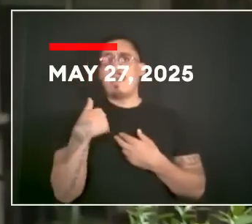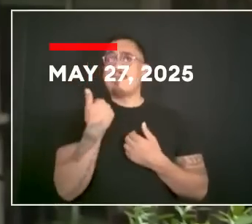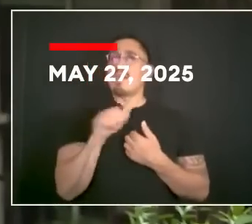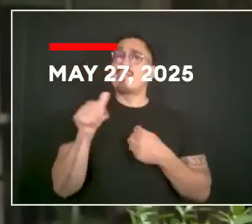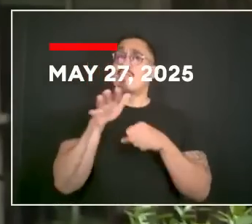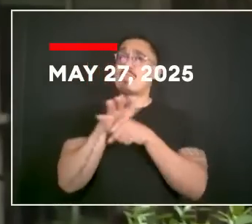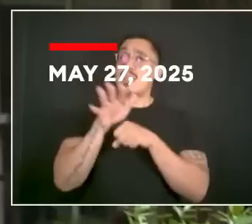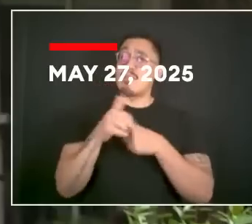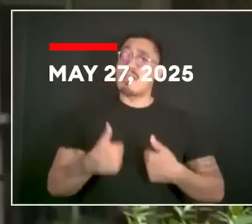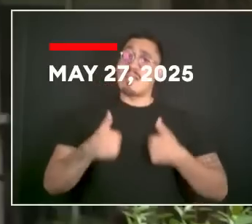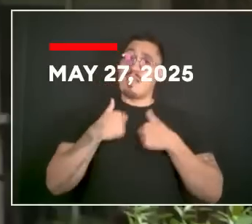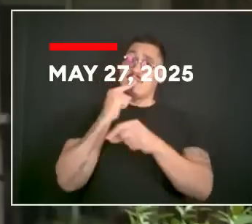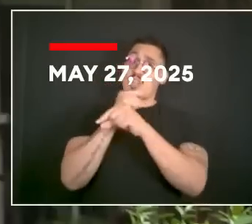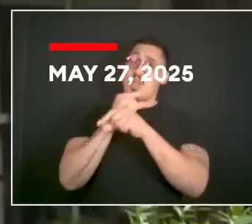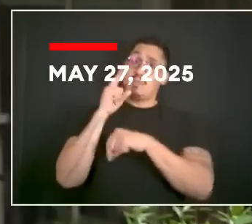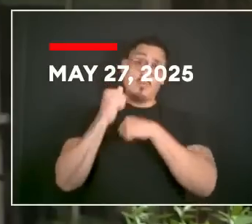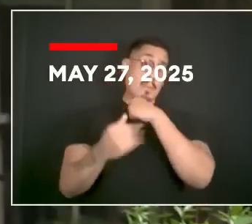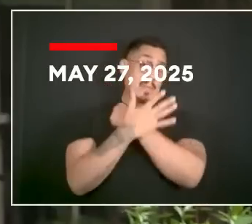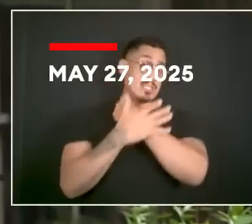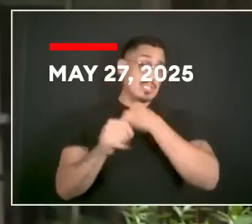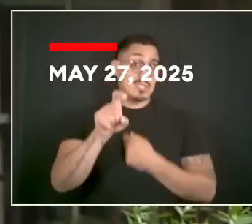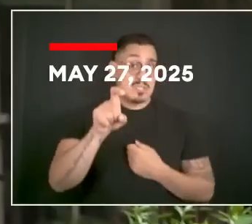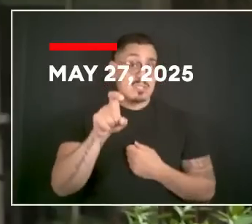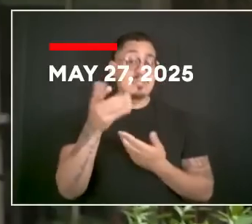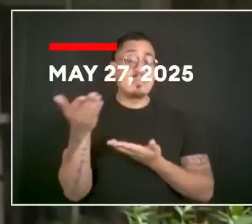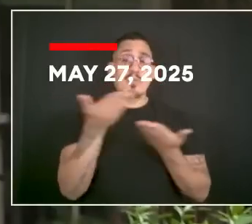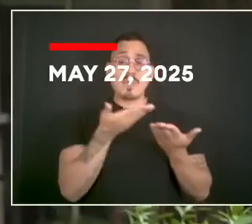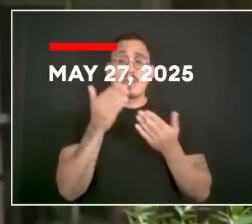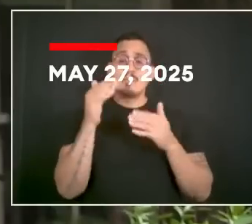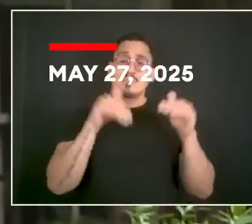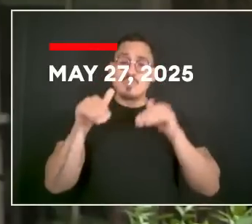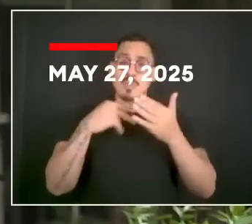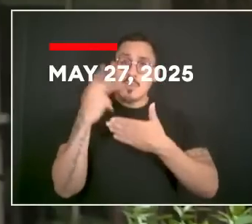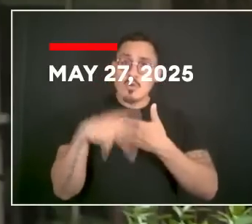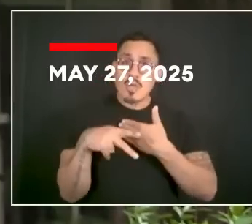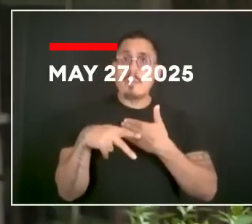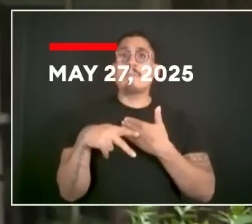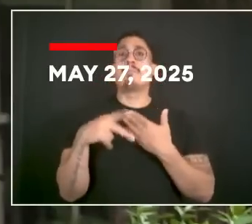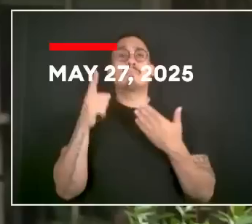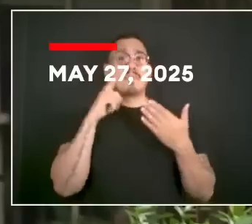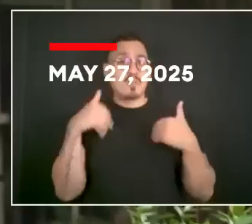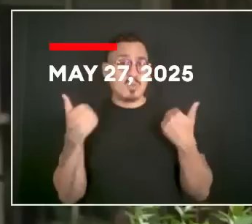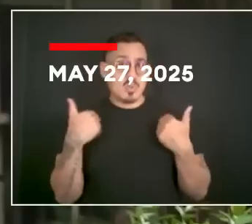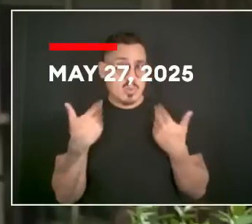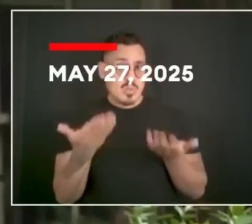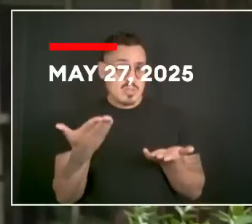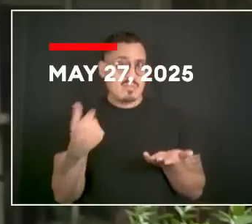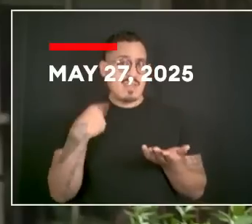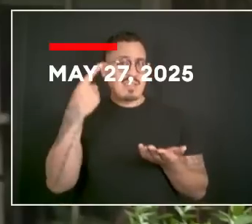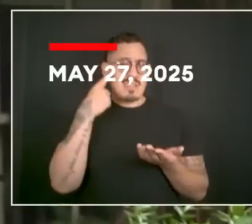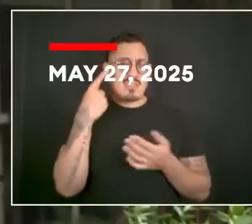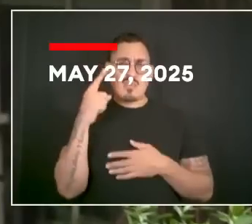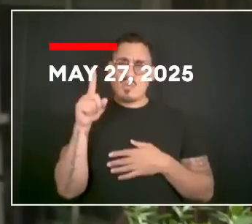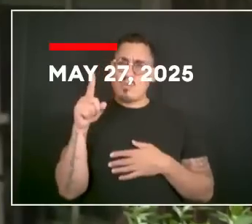beaches open and bring back the swimming programs for the youths? I think we only had one in all of Manhattan, one pool